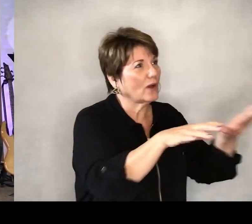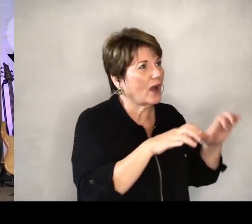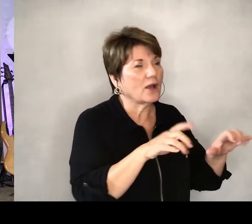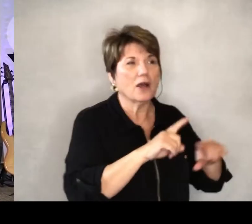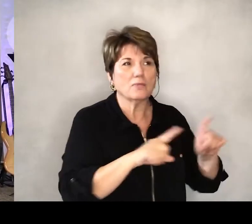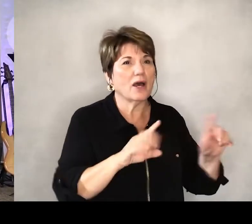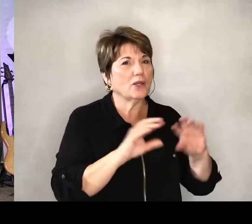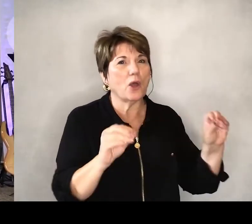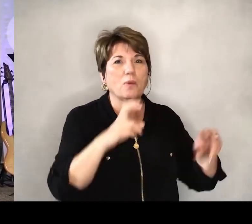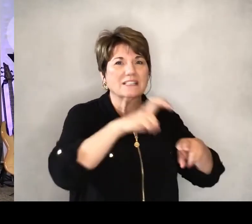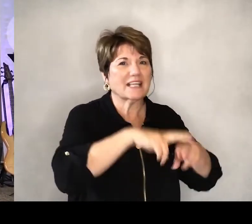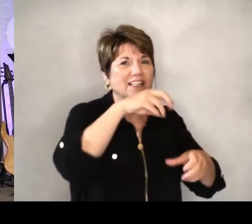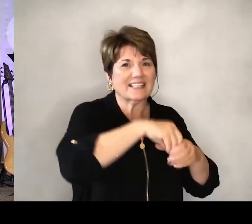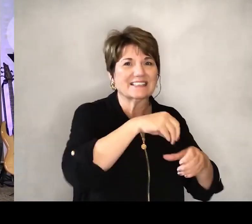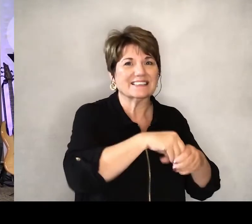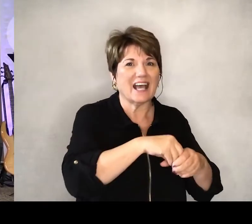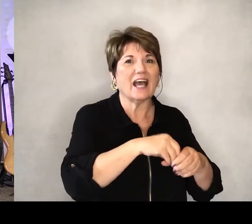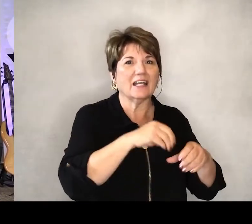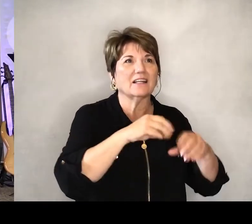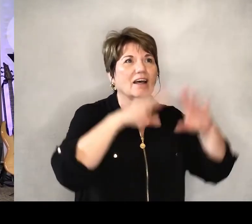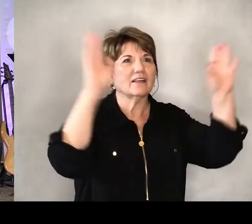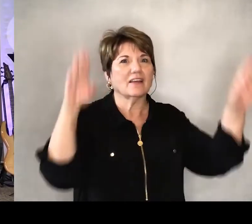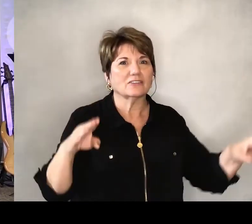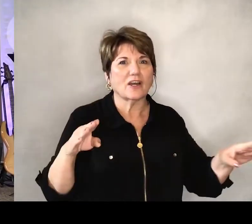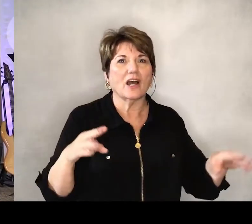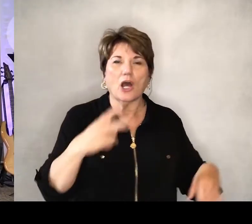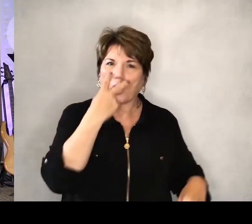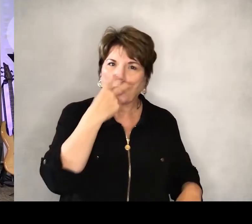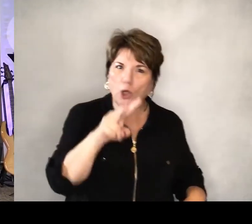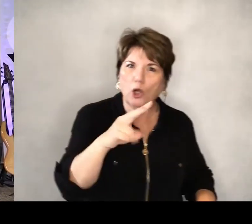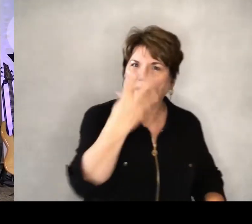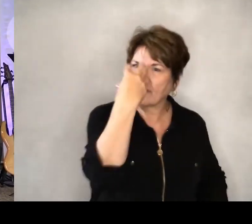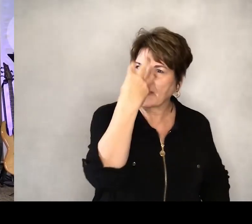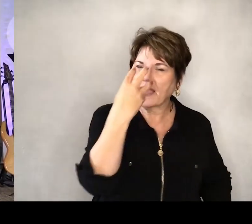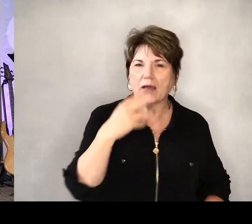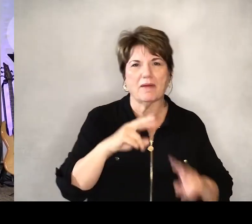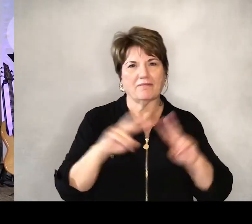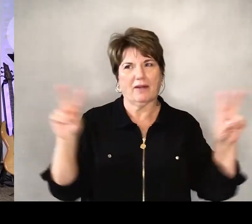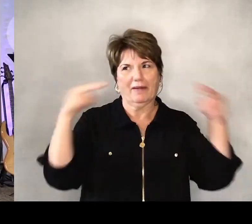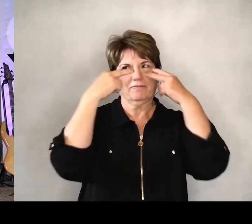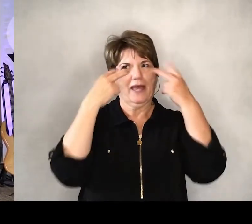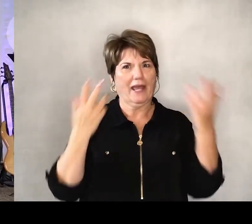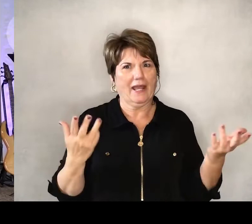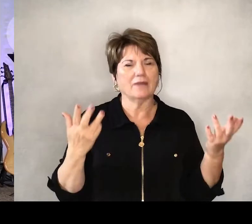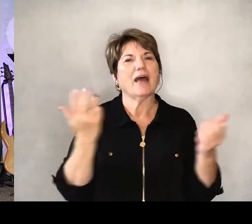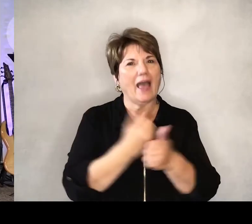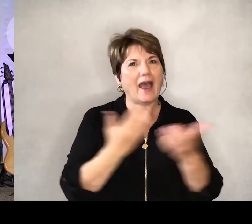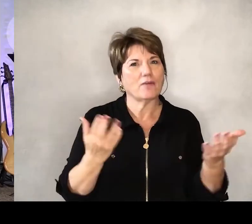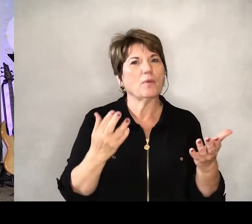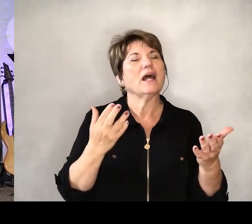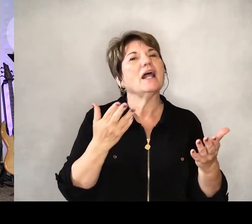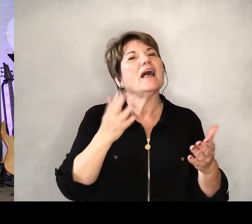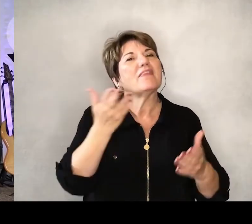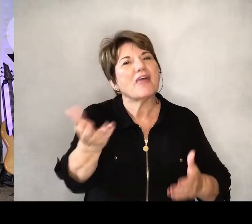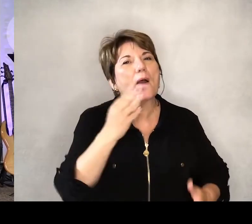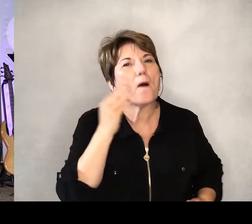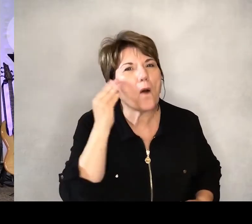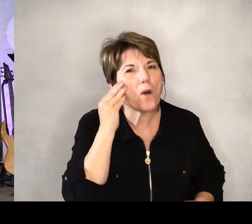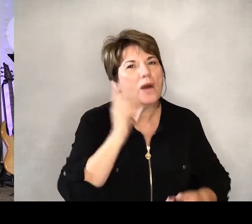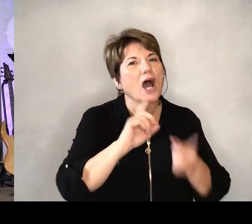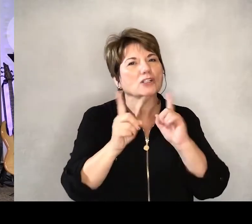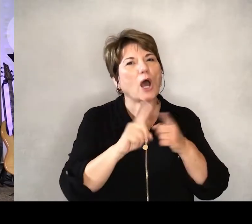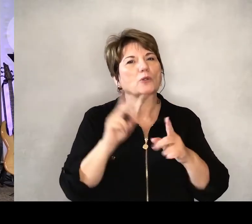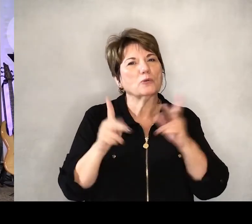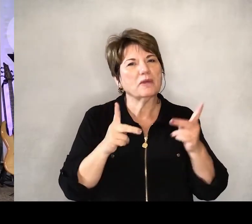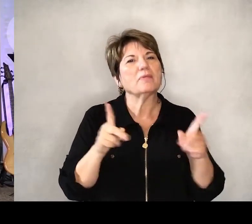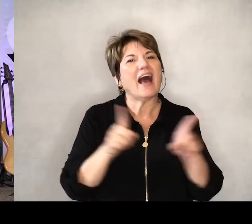but there's nobody here. They're all at home, so look at the camera. I said, that's very vain. And they're like, that's where everybody is. They're at home. Talk to them like you're